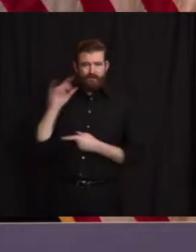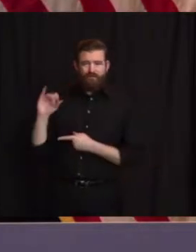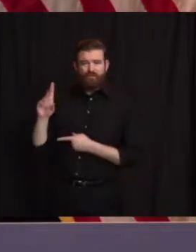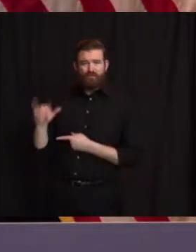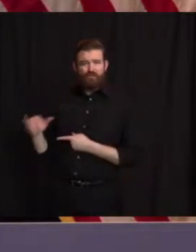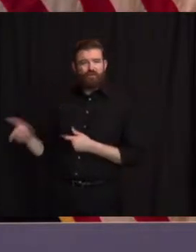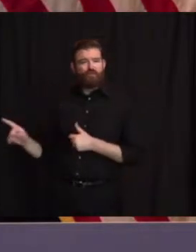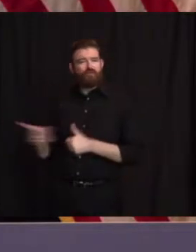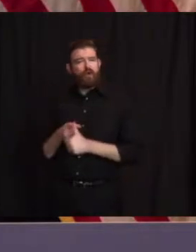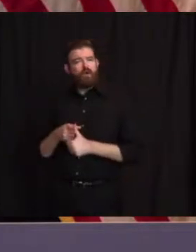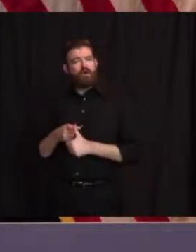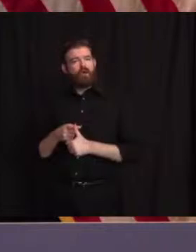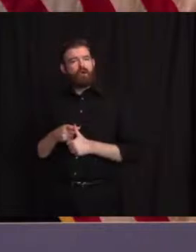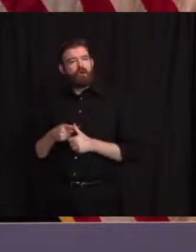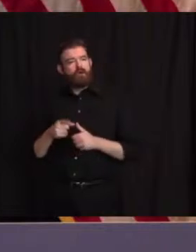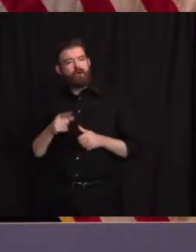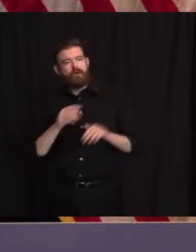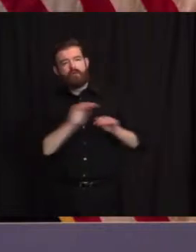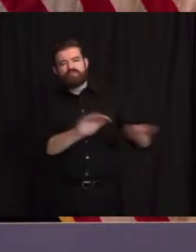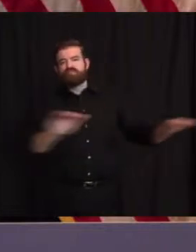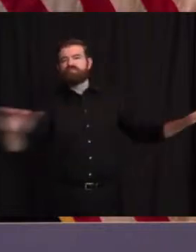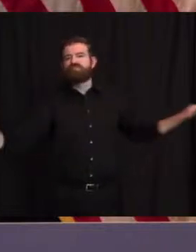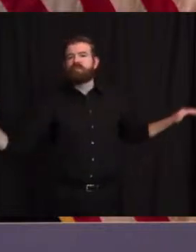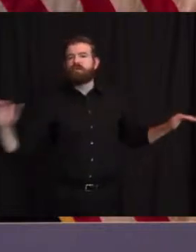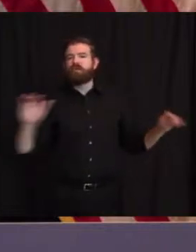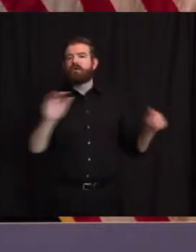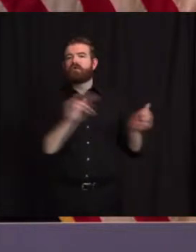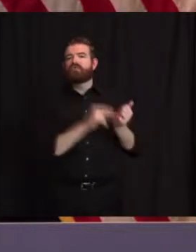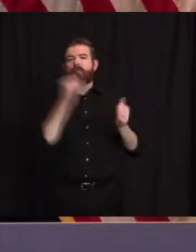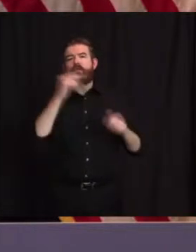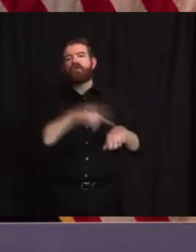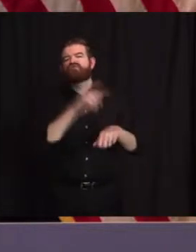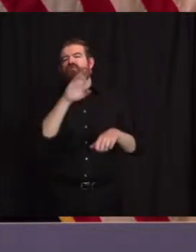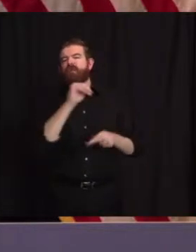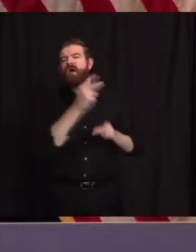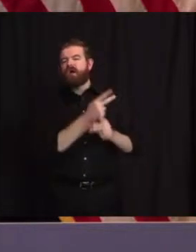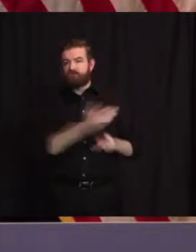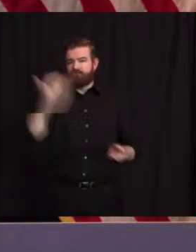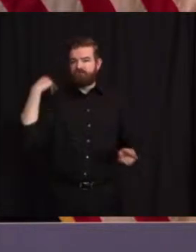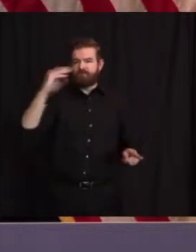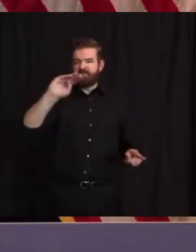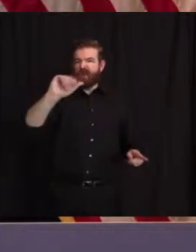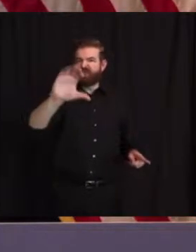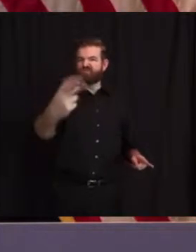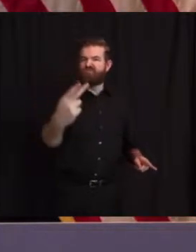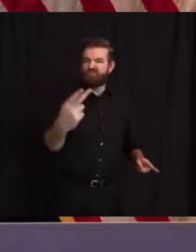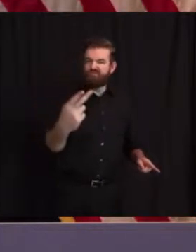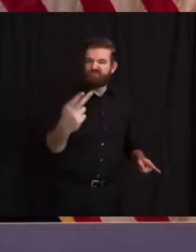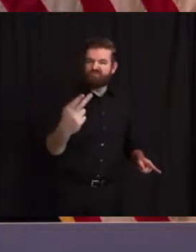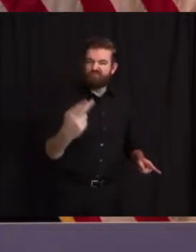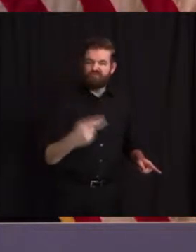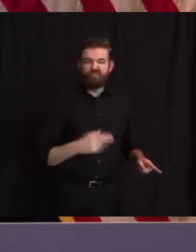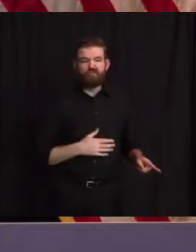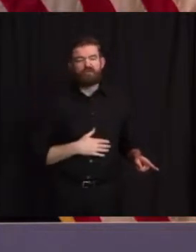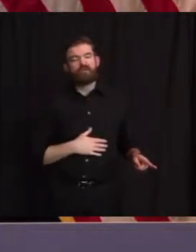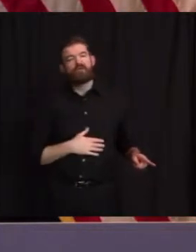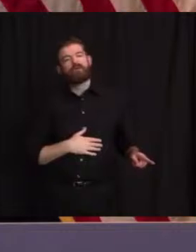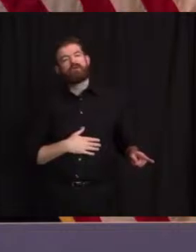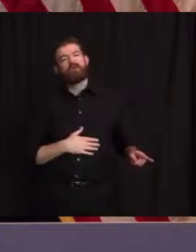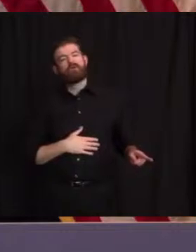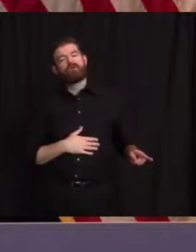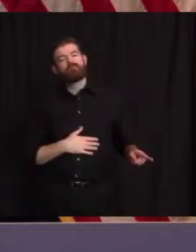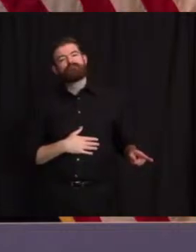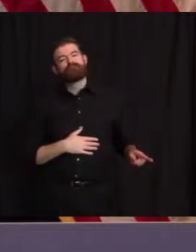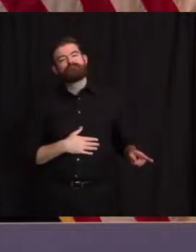again, there are operators, remember, a big part of this reality are operators who operate some number of